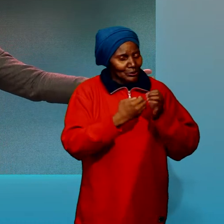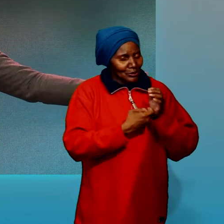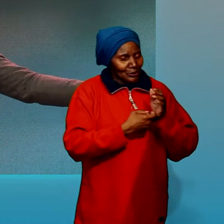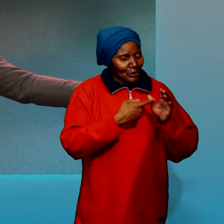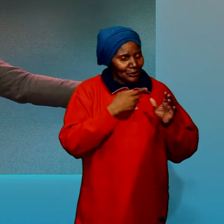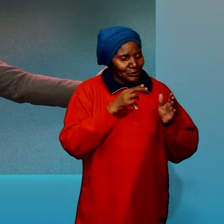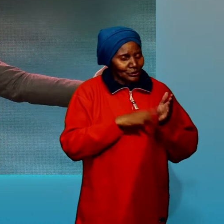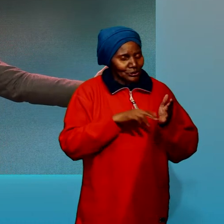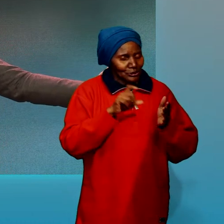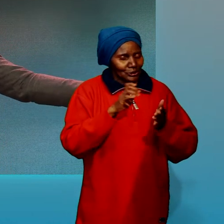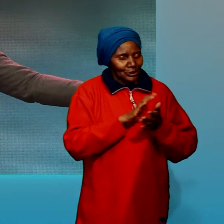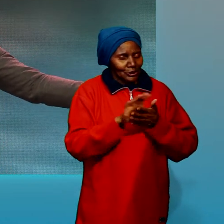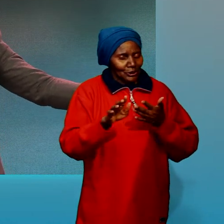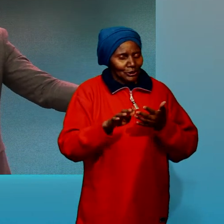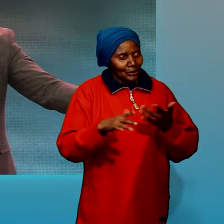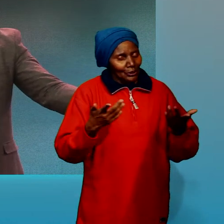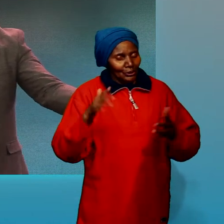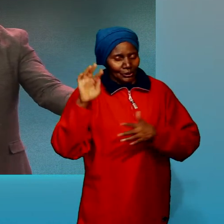is.